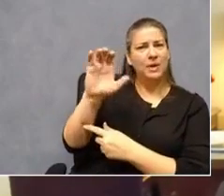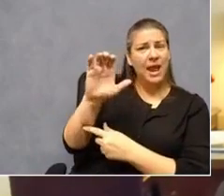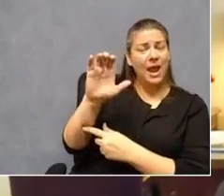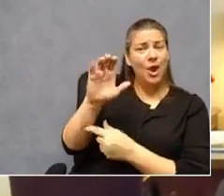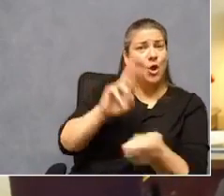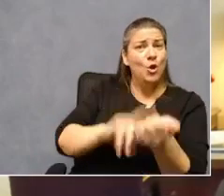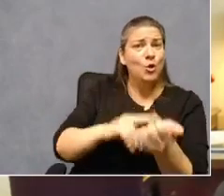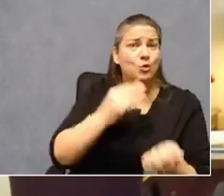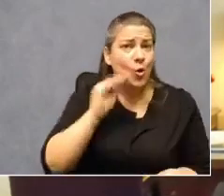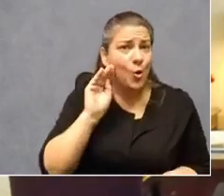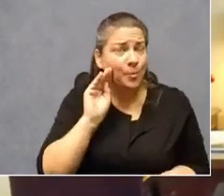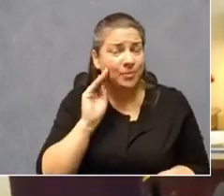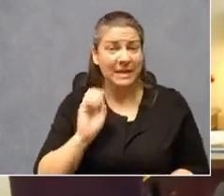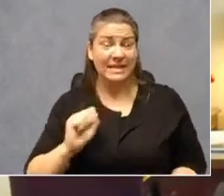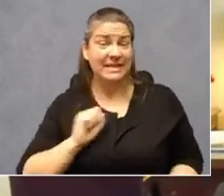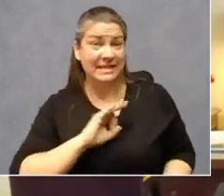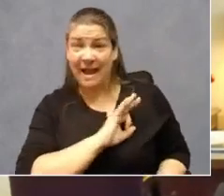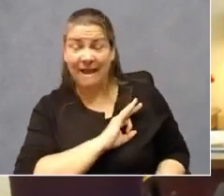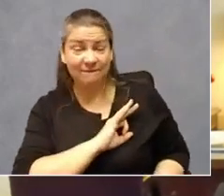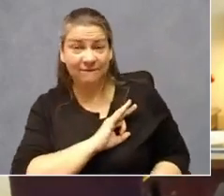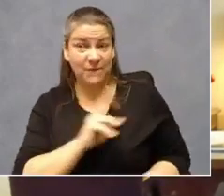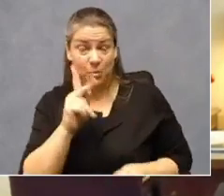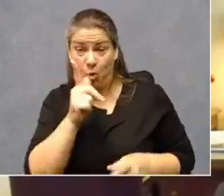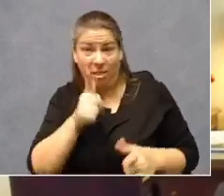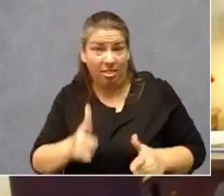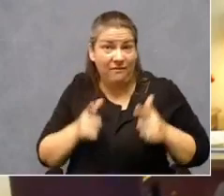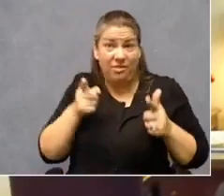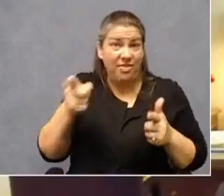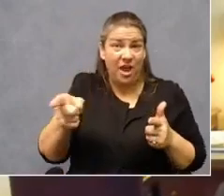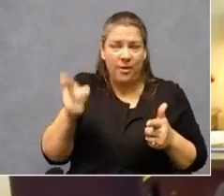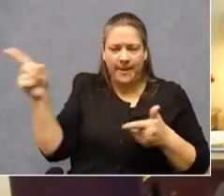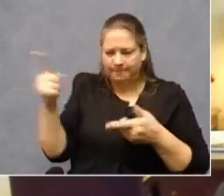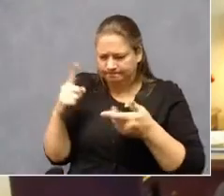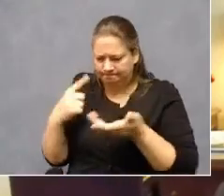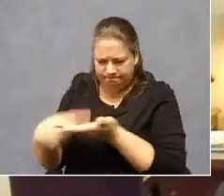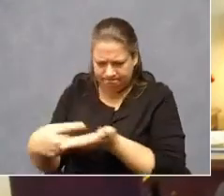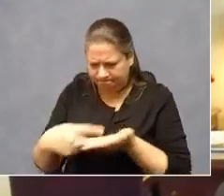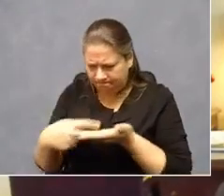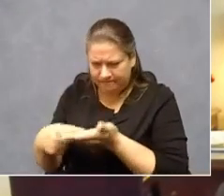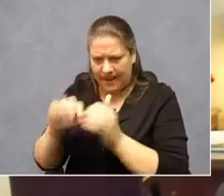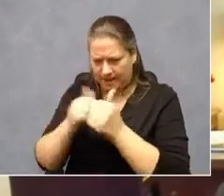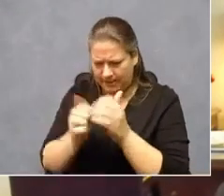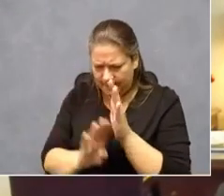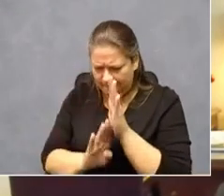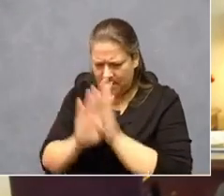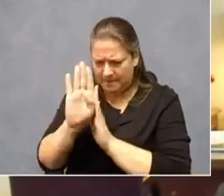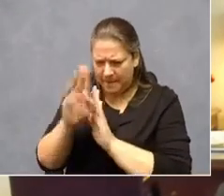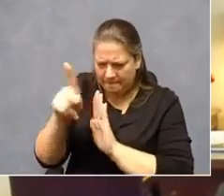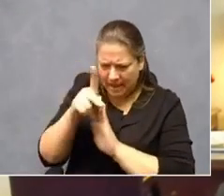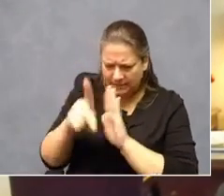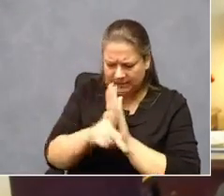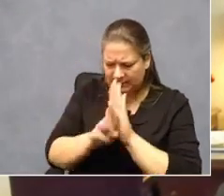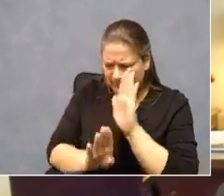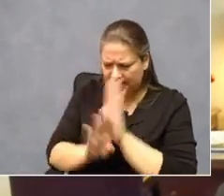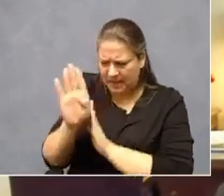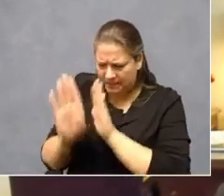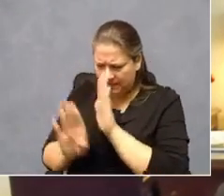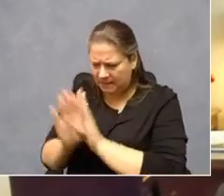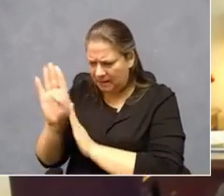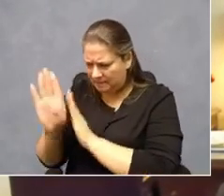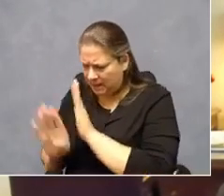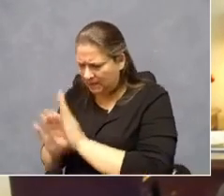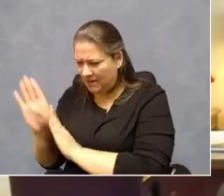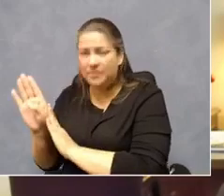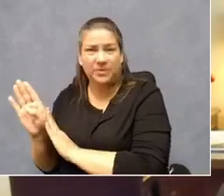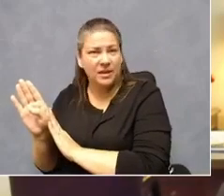residents, as we navigate through what has been an unprecedented time. I know that word gets used